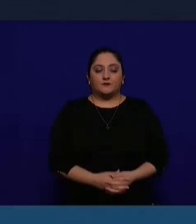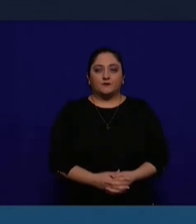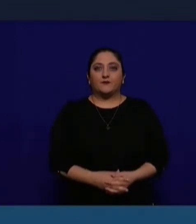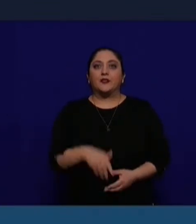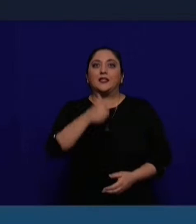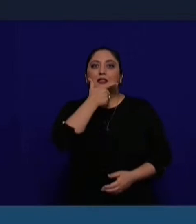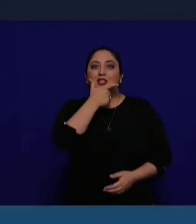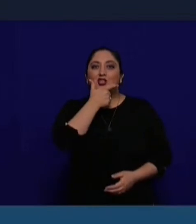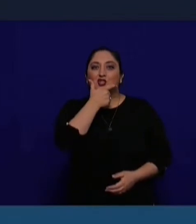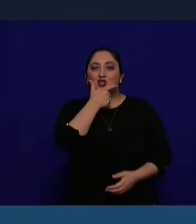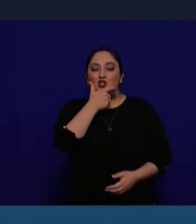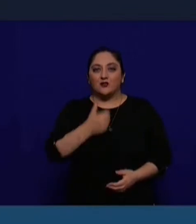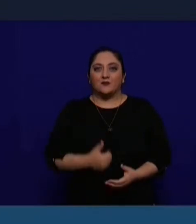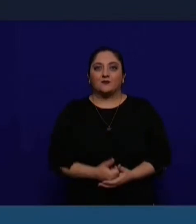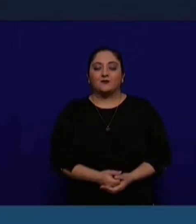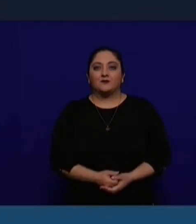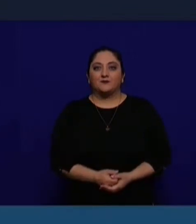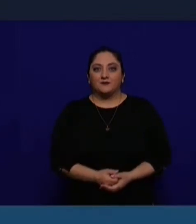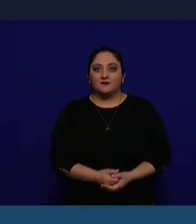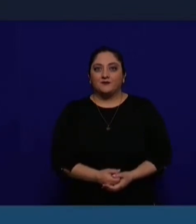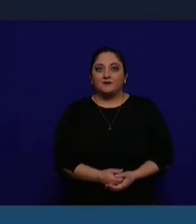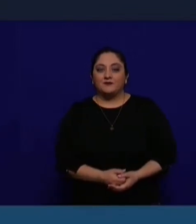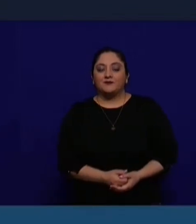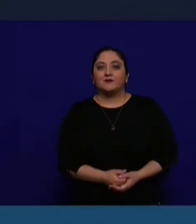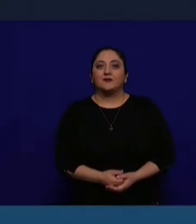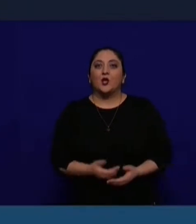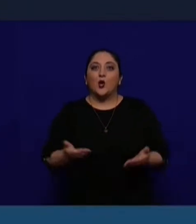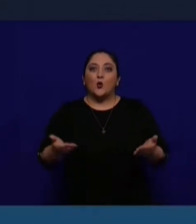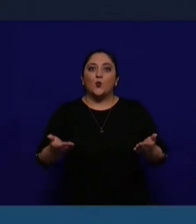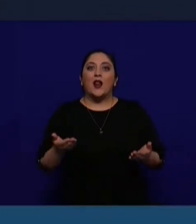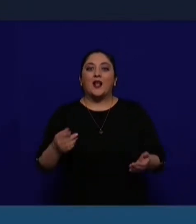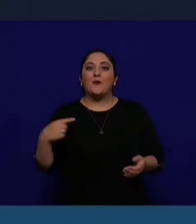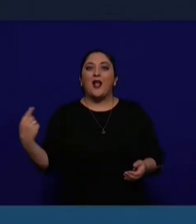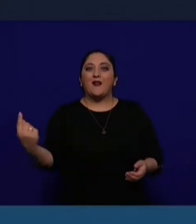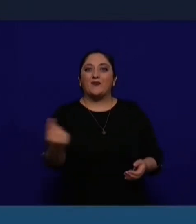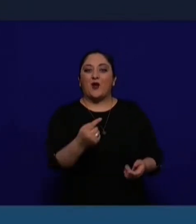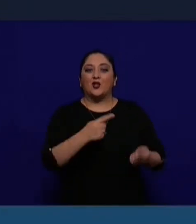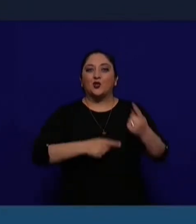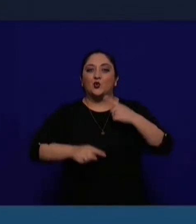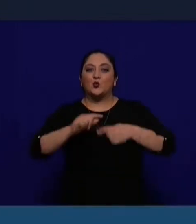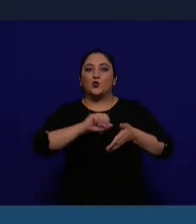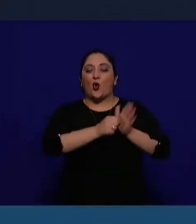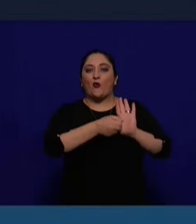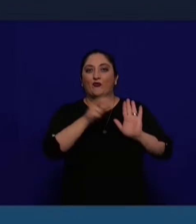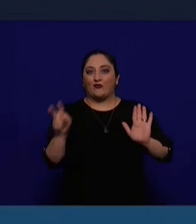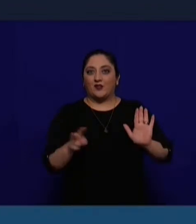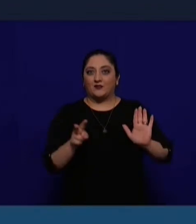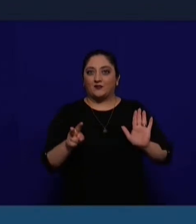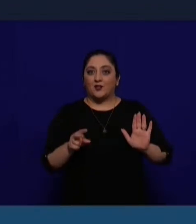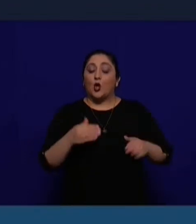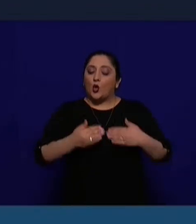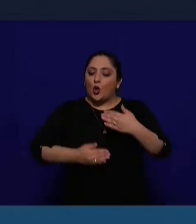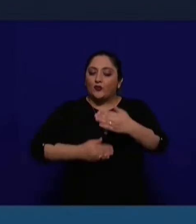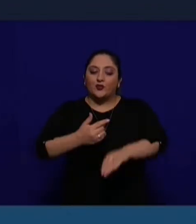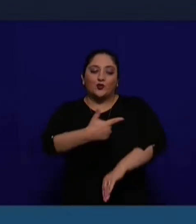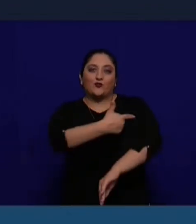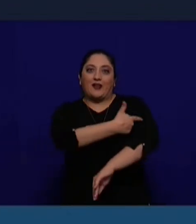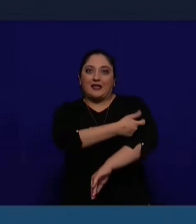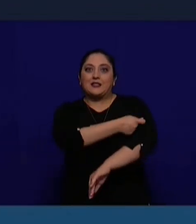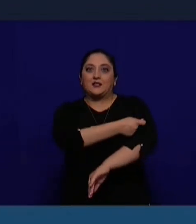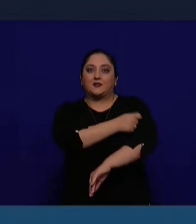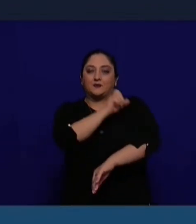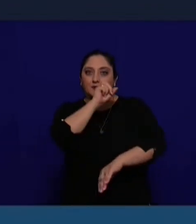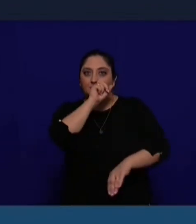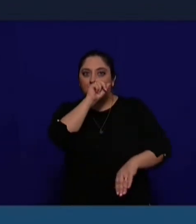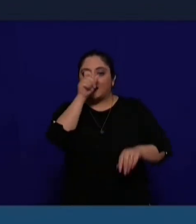Welcome everyone to the COVID Bulletin in English. We are ongoing with our vaccination program in accordance with